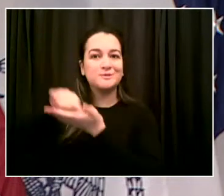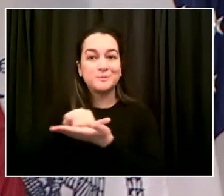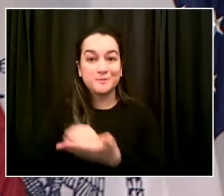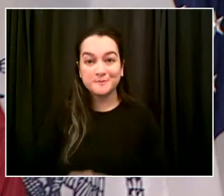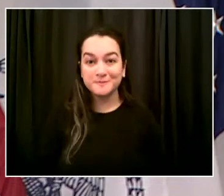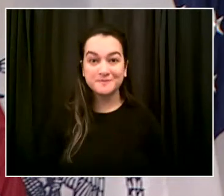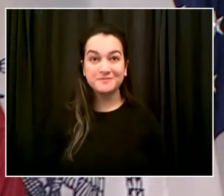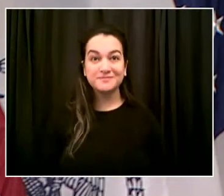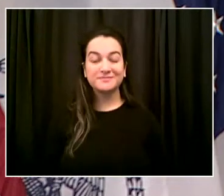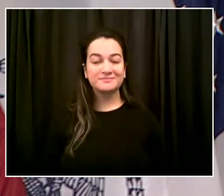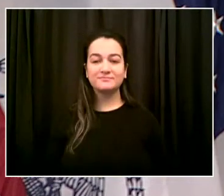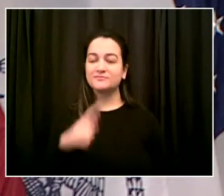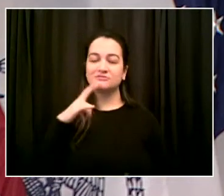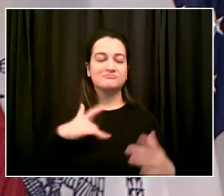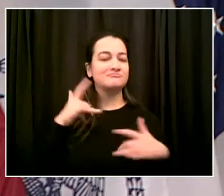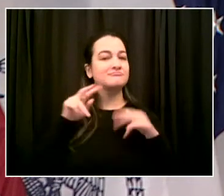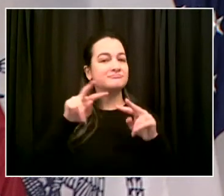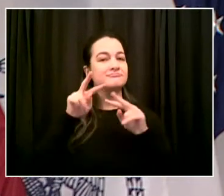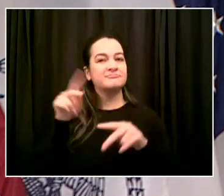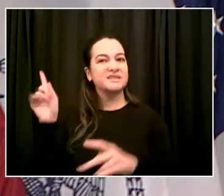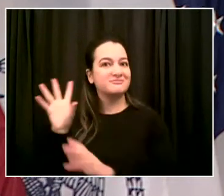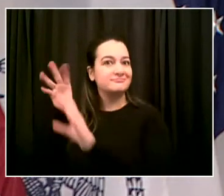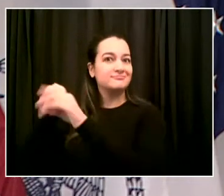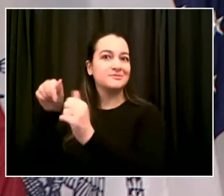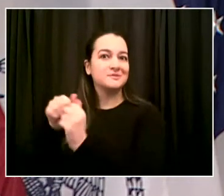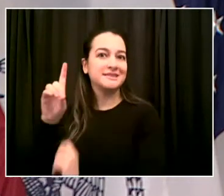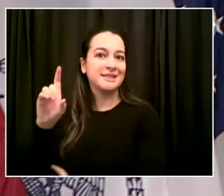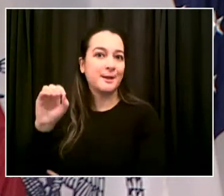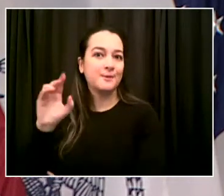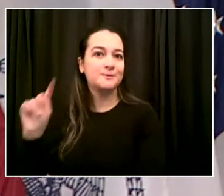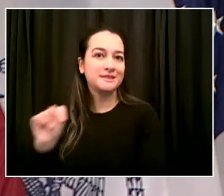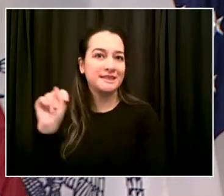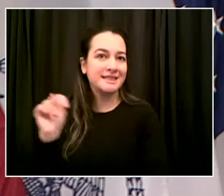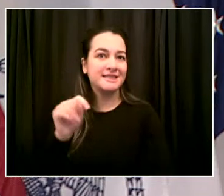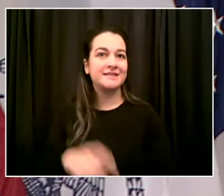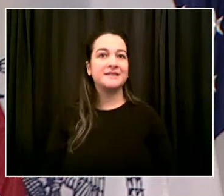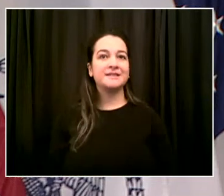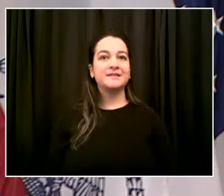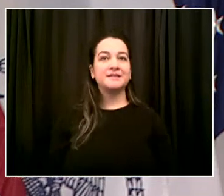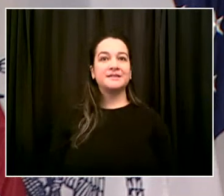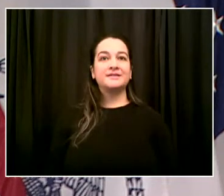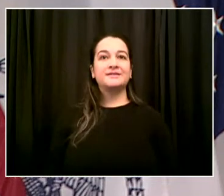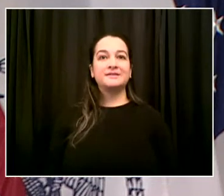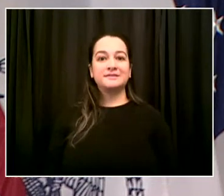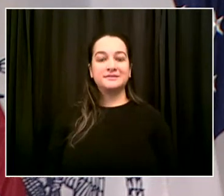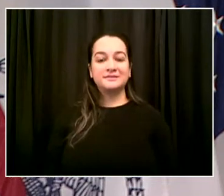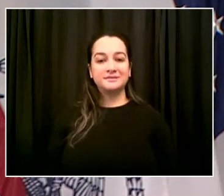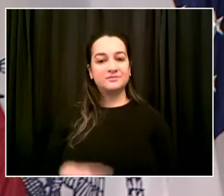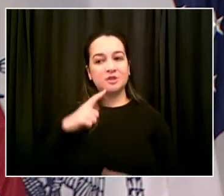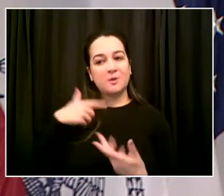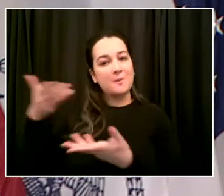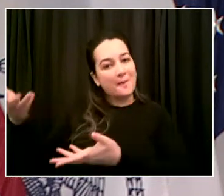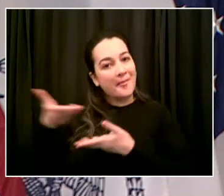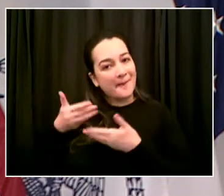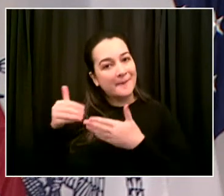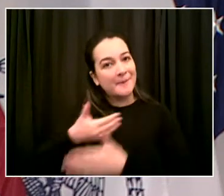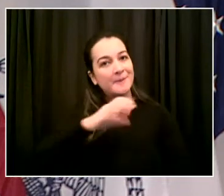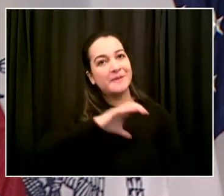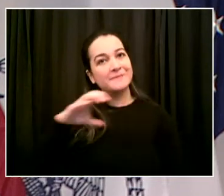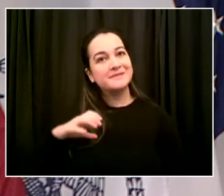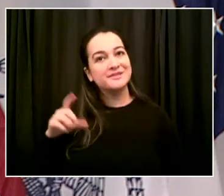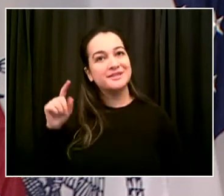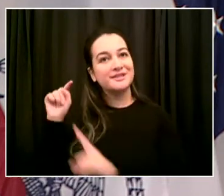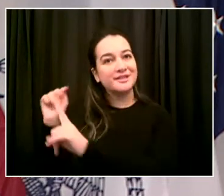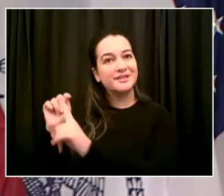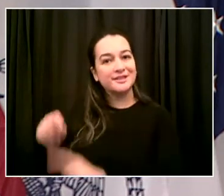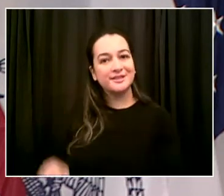excited to turn to a new commissioner who will take what we announced in the State of the City, bring it to life quickly and urgently, and then go even